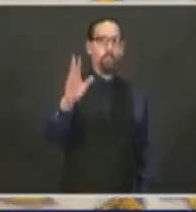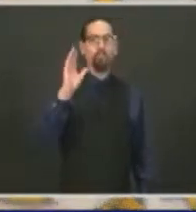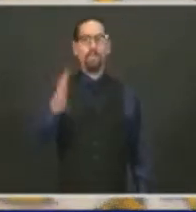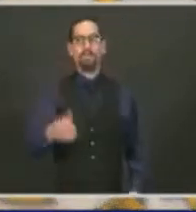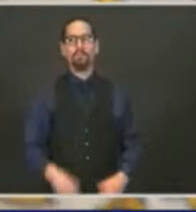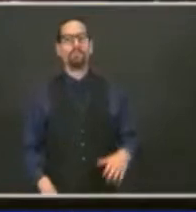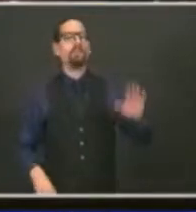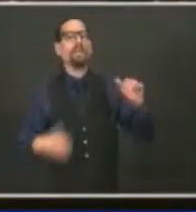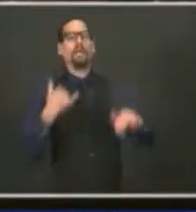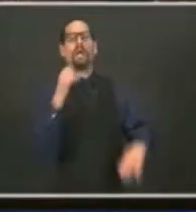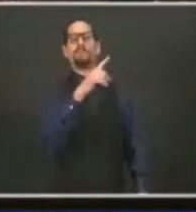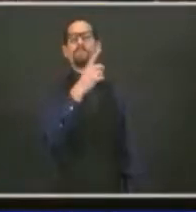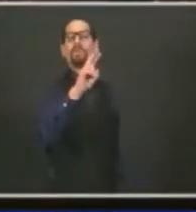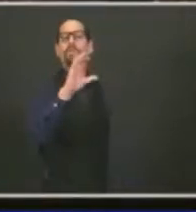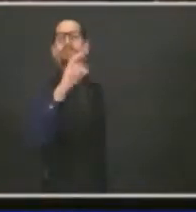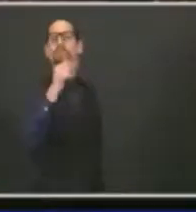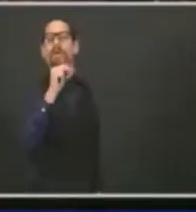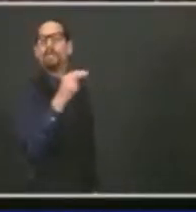this.